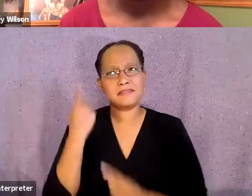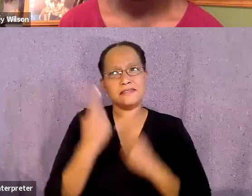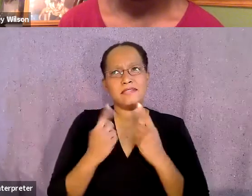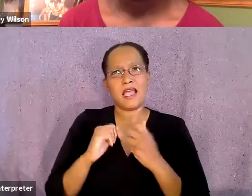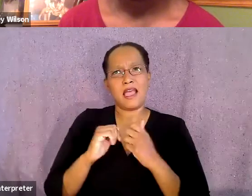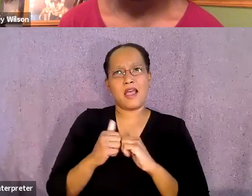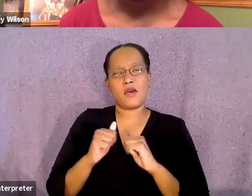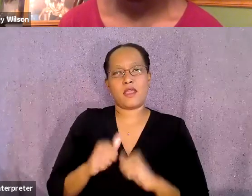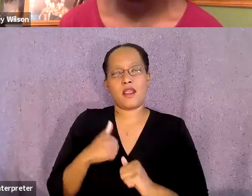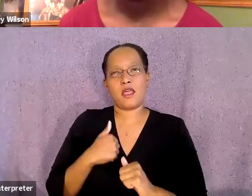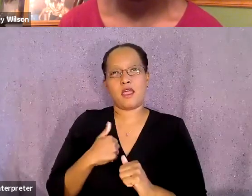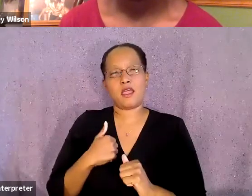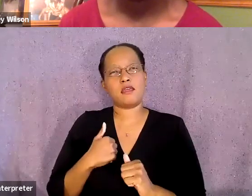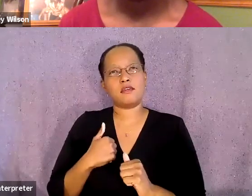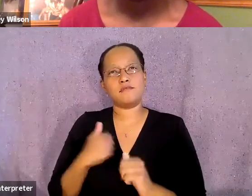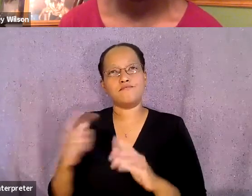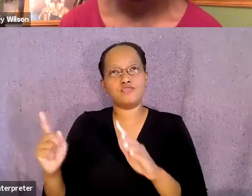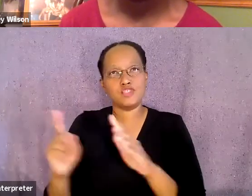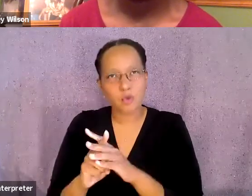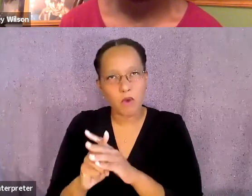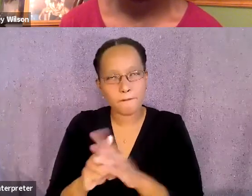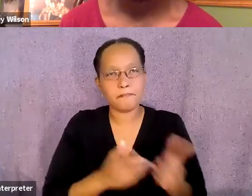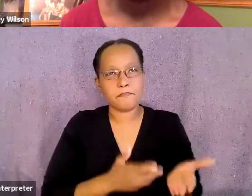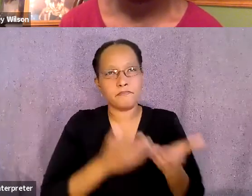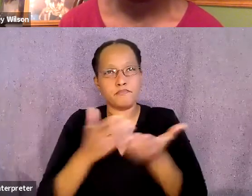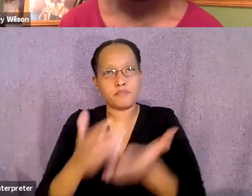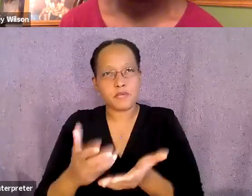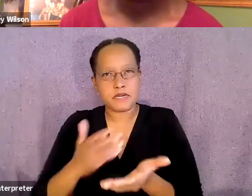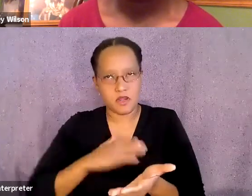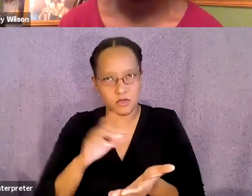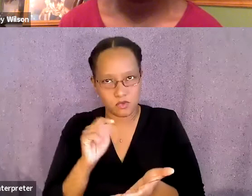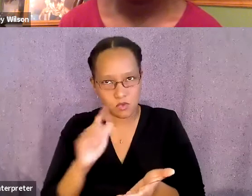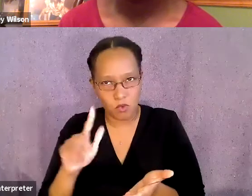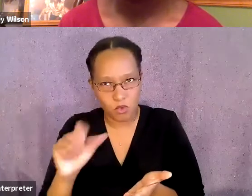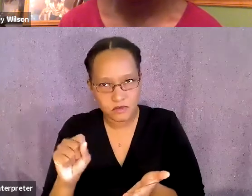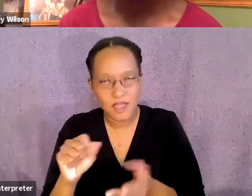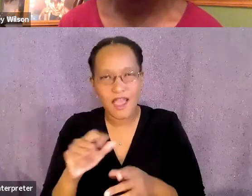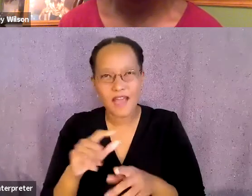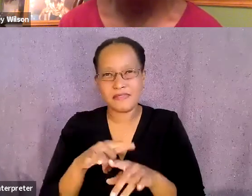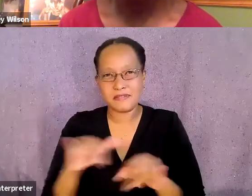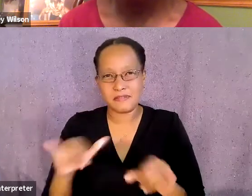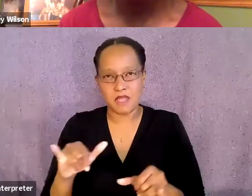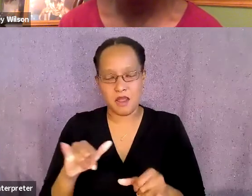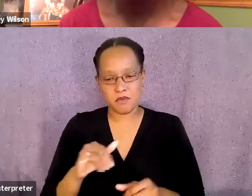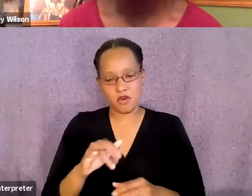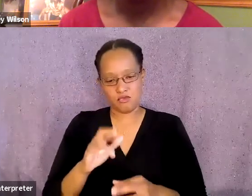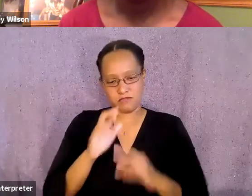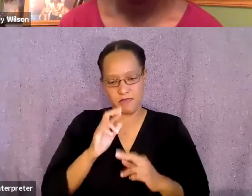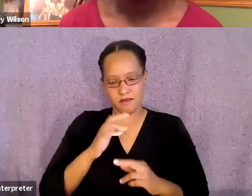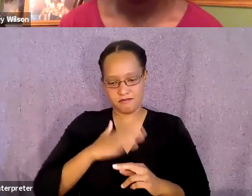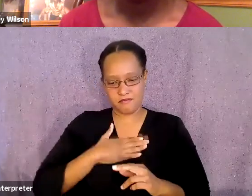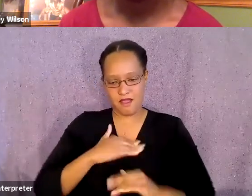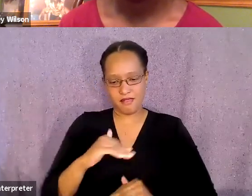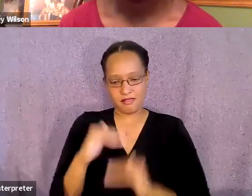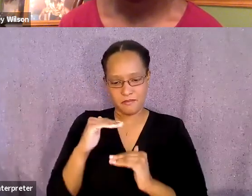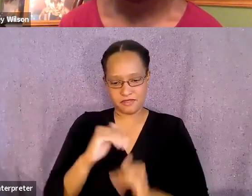that I have, but also respect my limits as a person, you know, as a human, because I'm not a superwoman, you